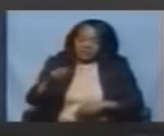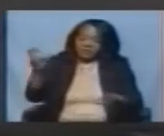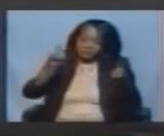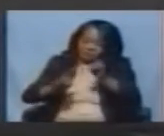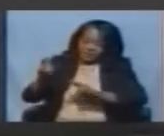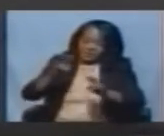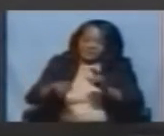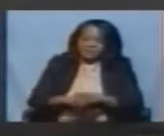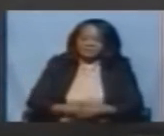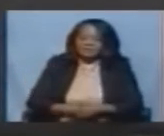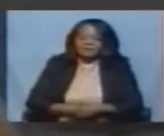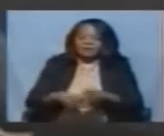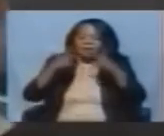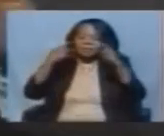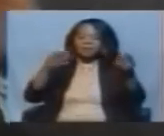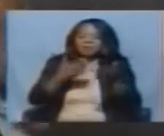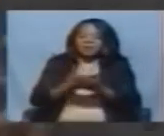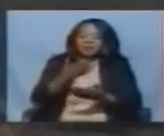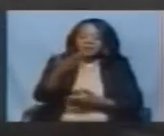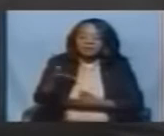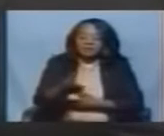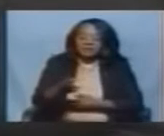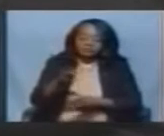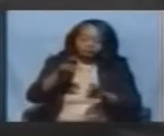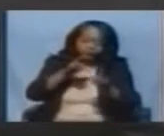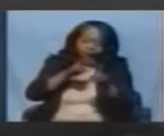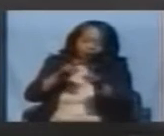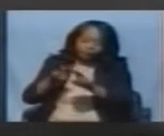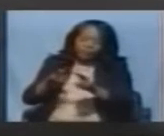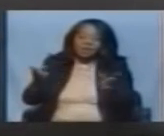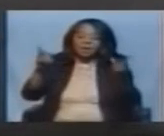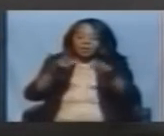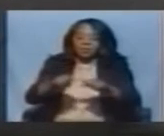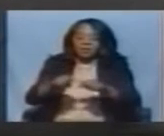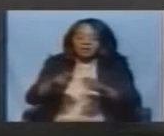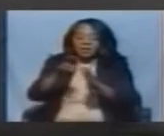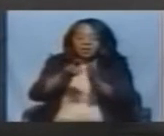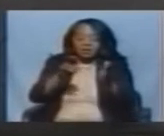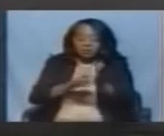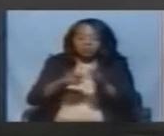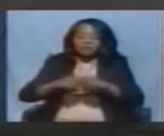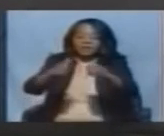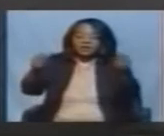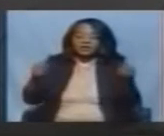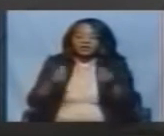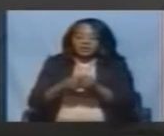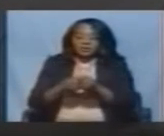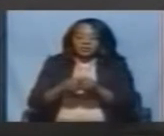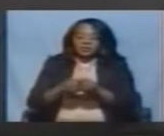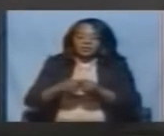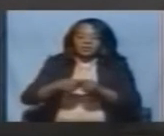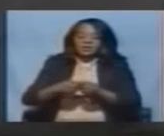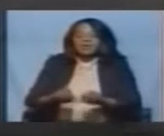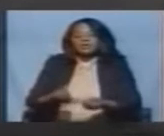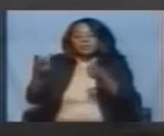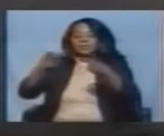why public procurement is on scrutiny is that when they do the Auditor General's report, for instance, it goes public. But